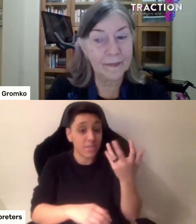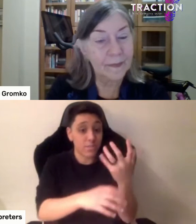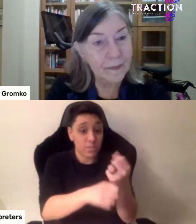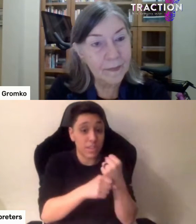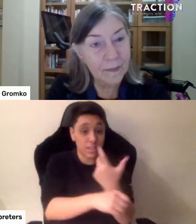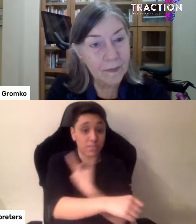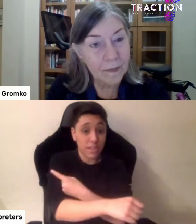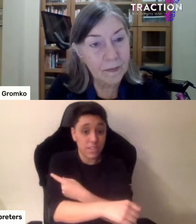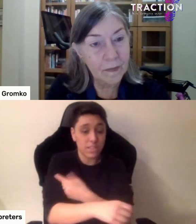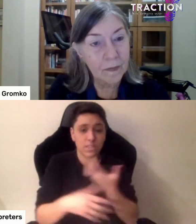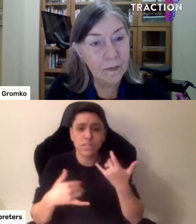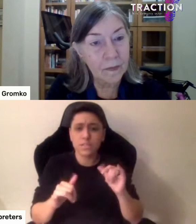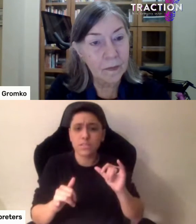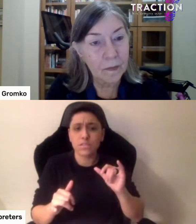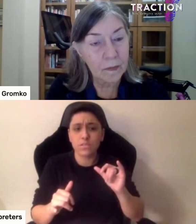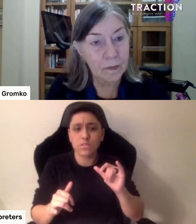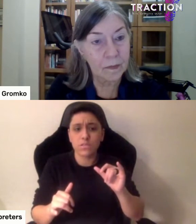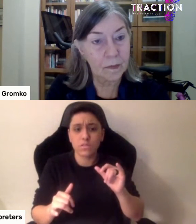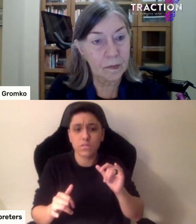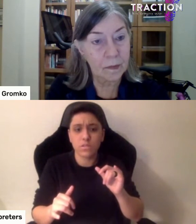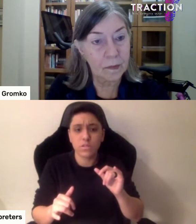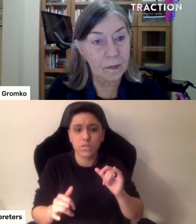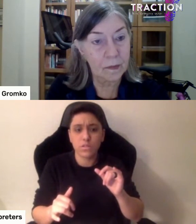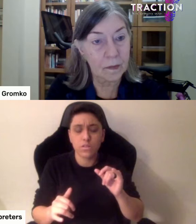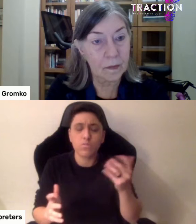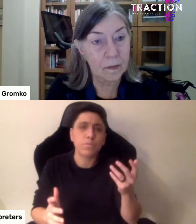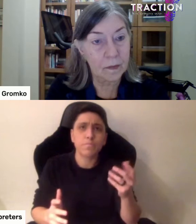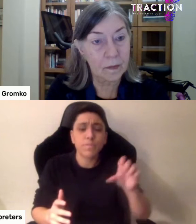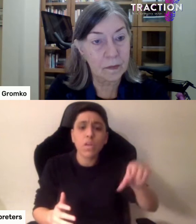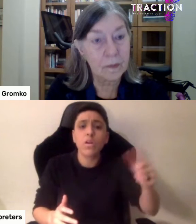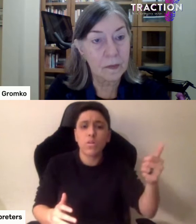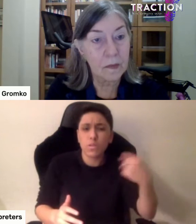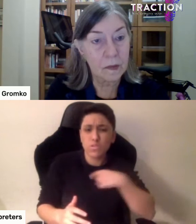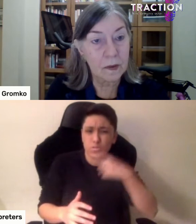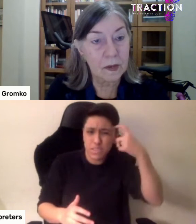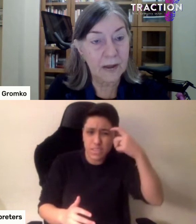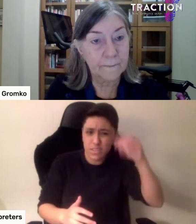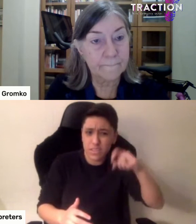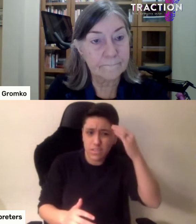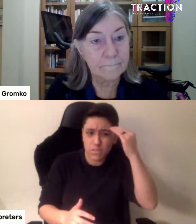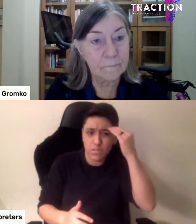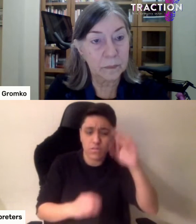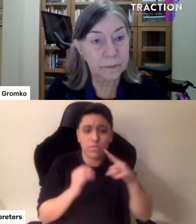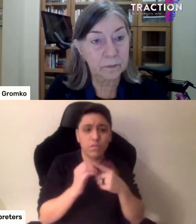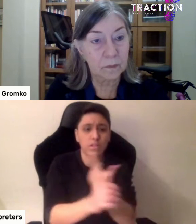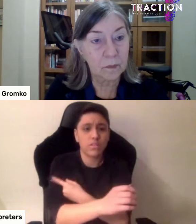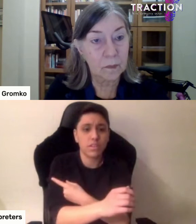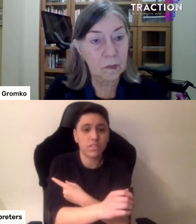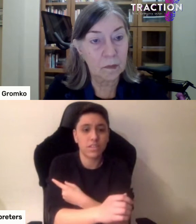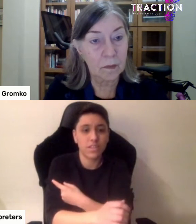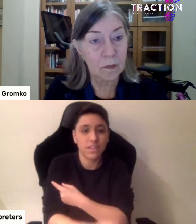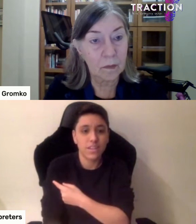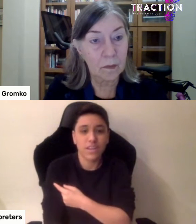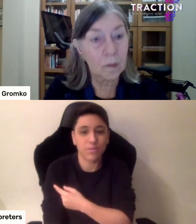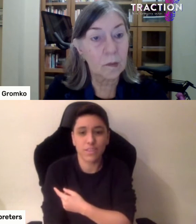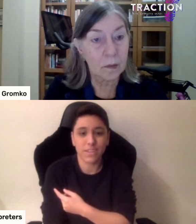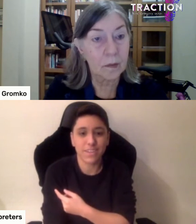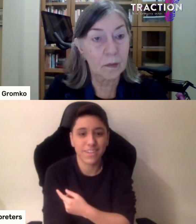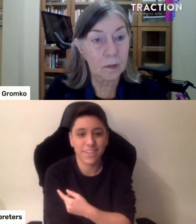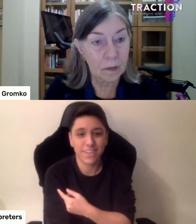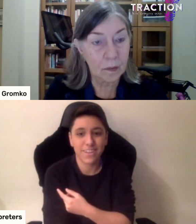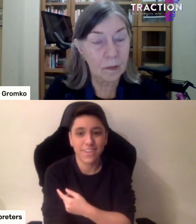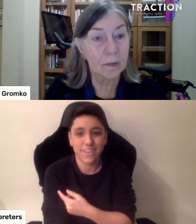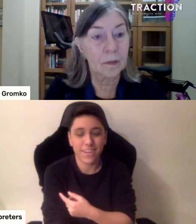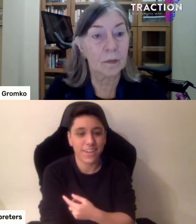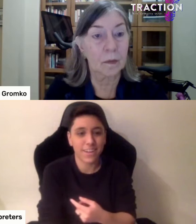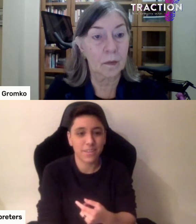What else do we need to know about the vaccine as far as, what do we do afterwards? And what do we still